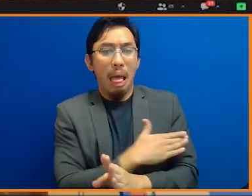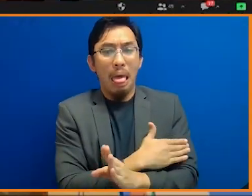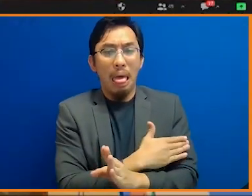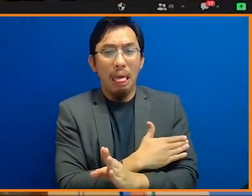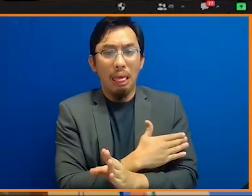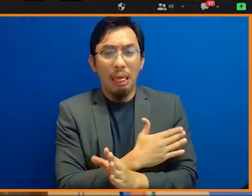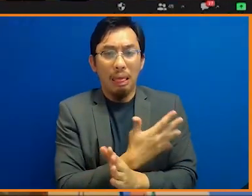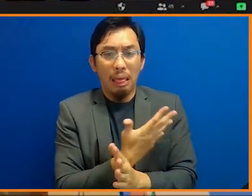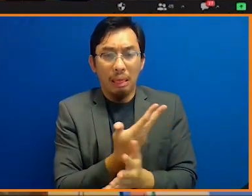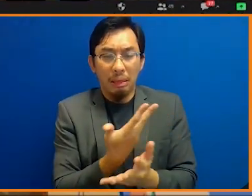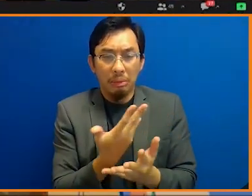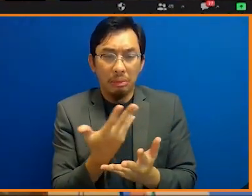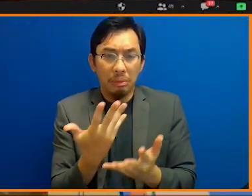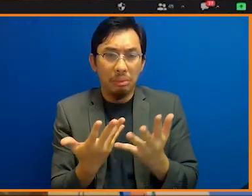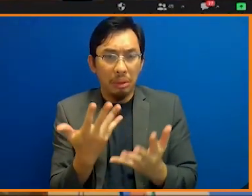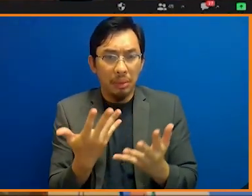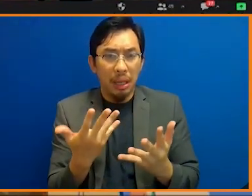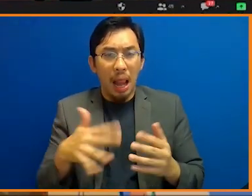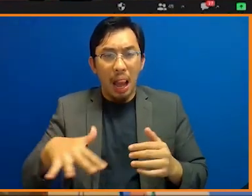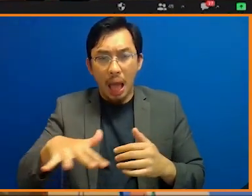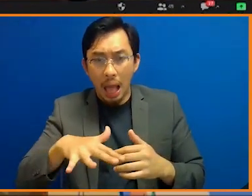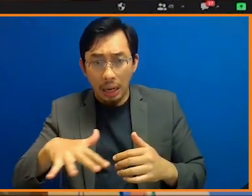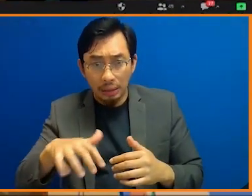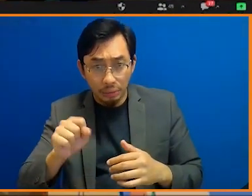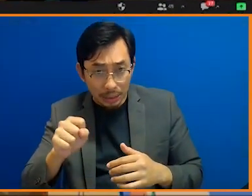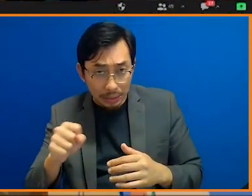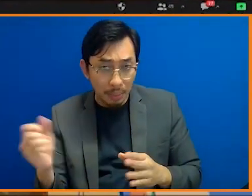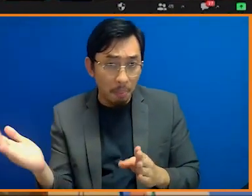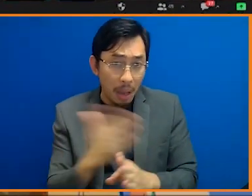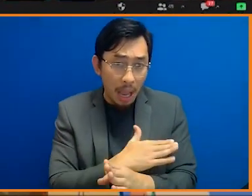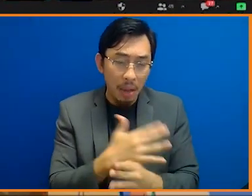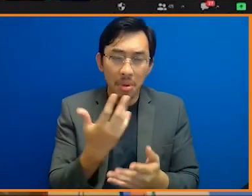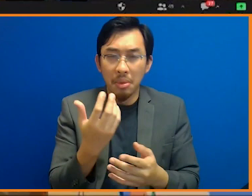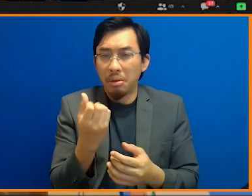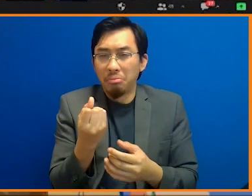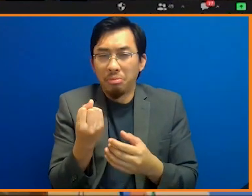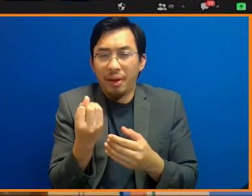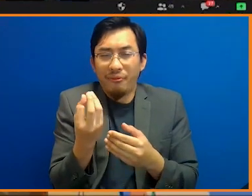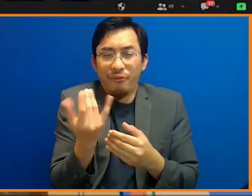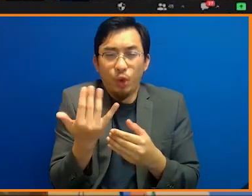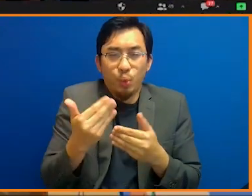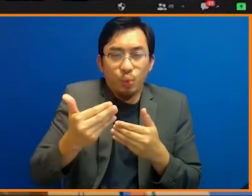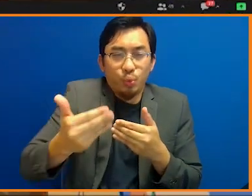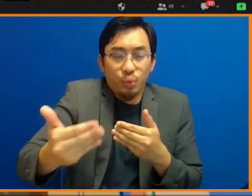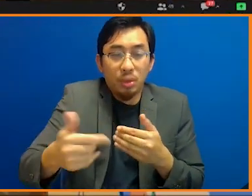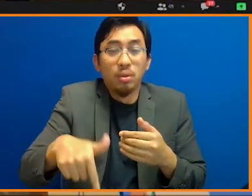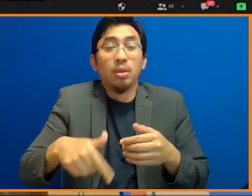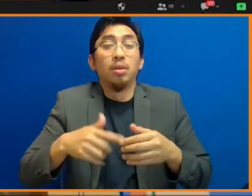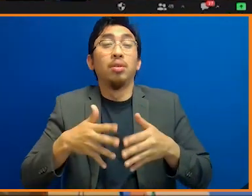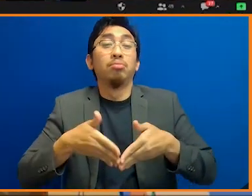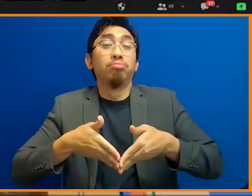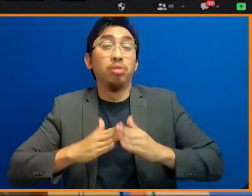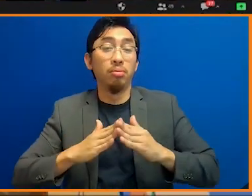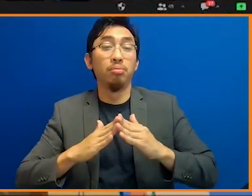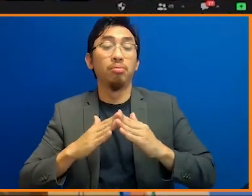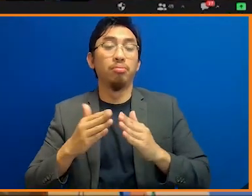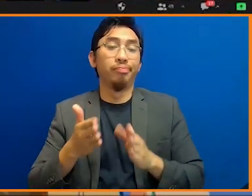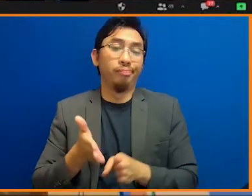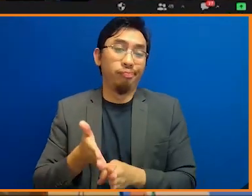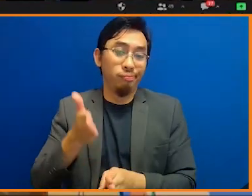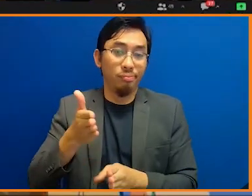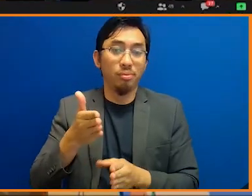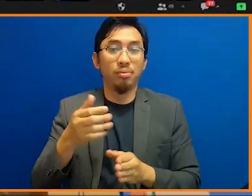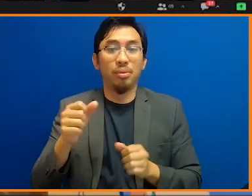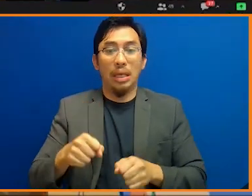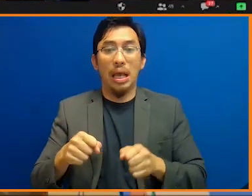go back and forth between sea and land, right? But then after a few years, we start to rebuild the